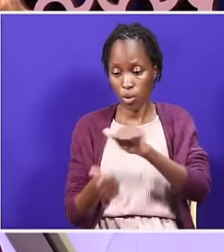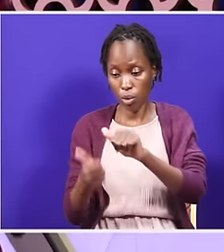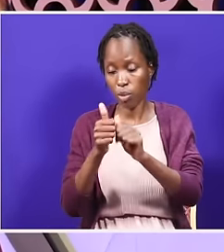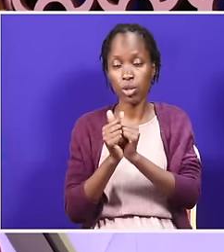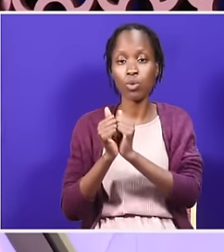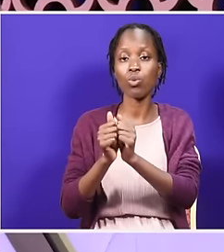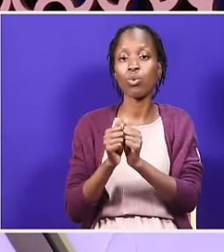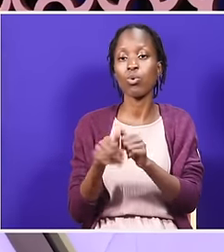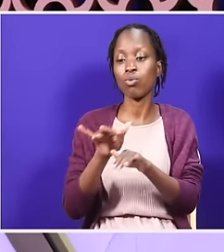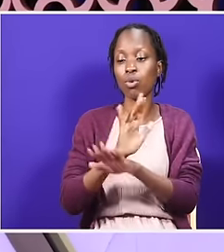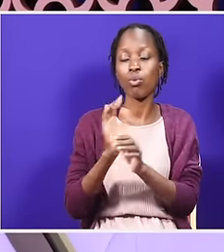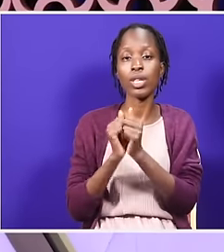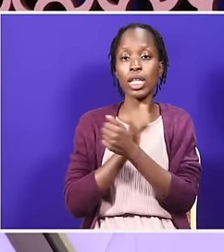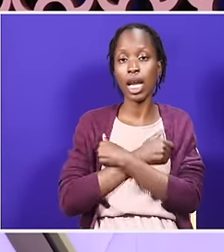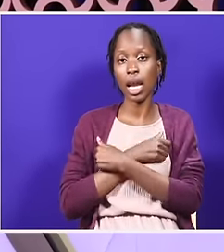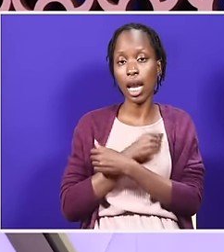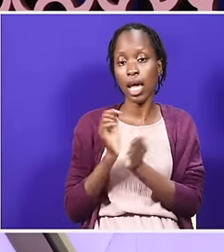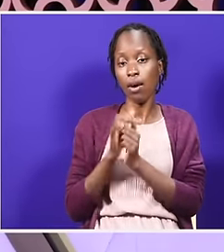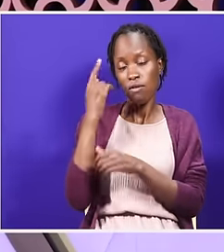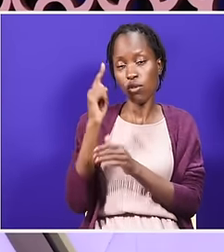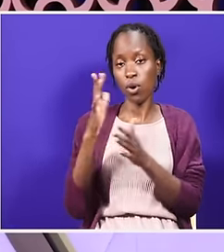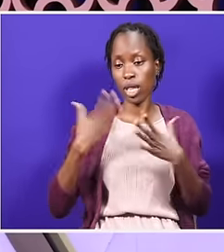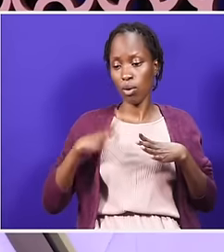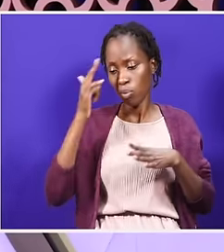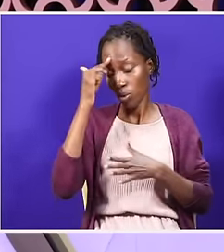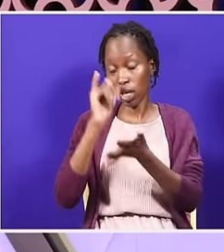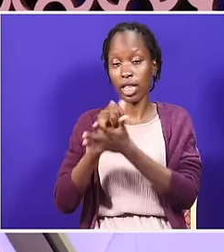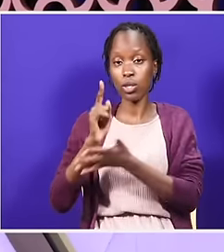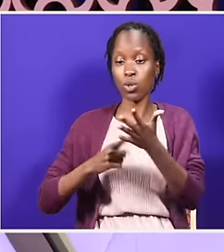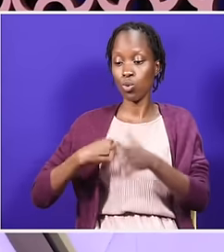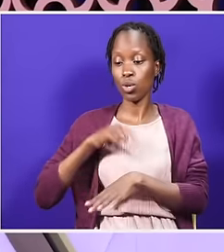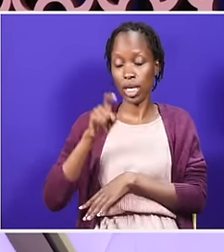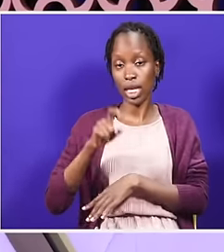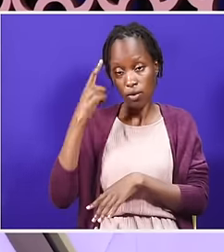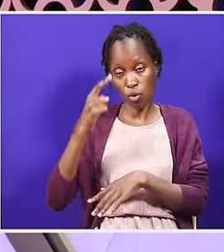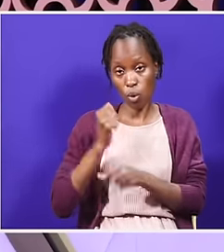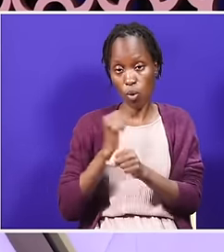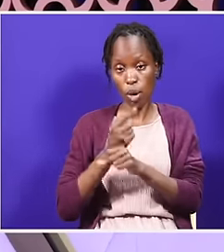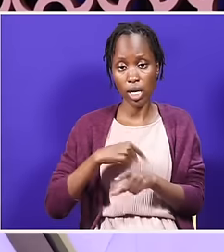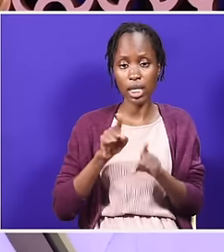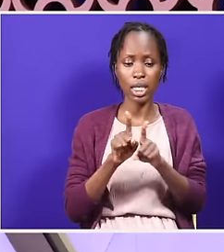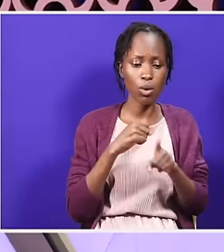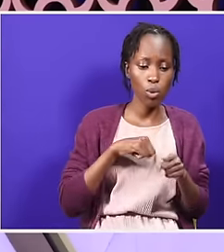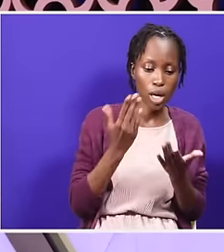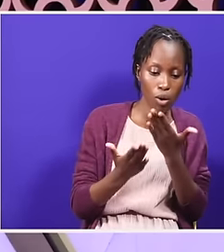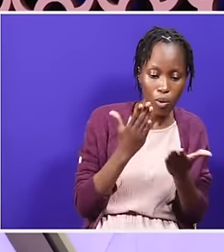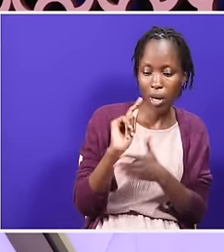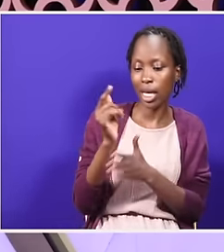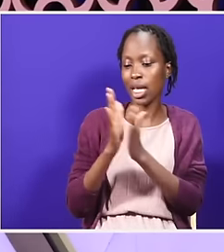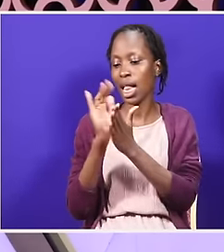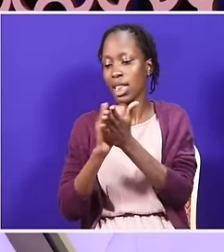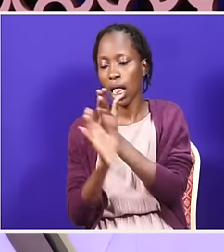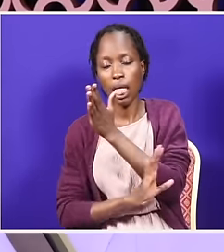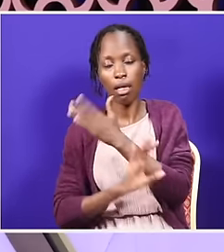with love for the people. Wonderful. Yeah. Because that's what you need, right? And we try not to compare Kenya and